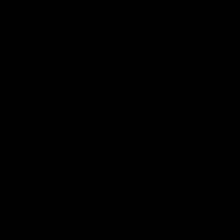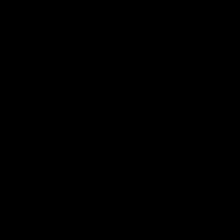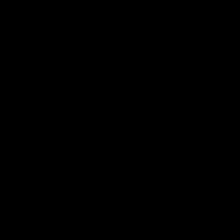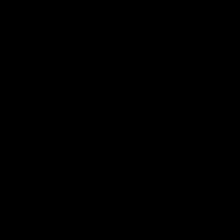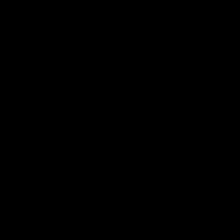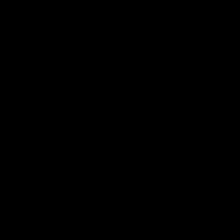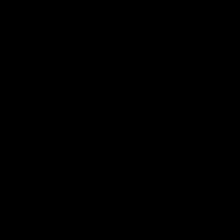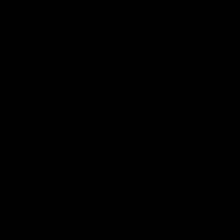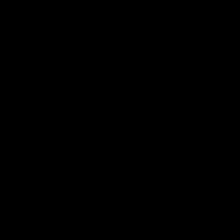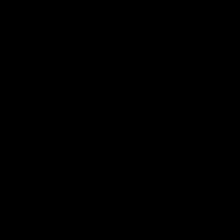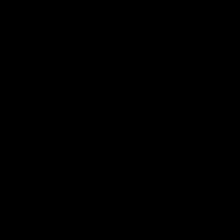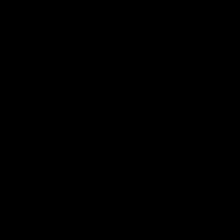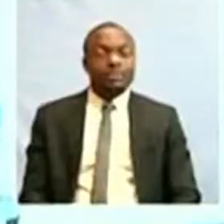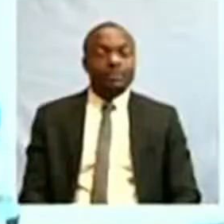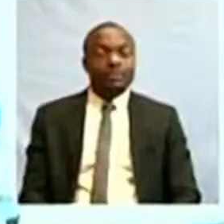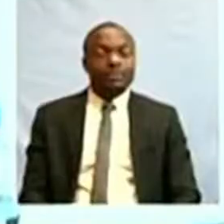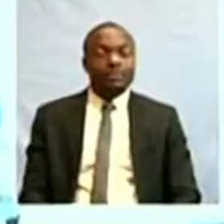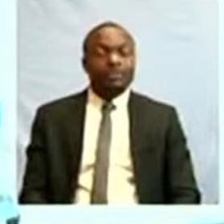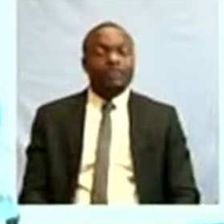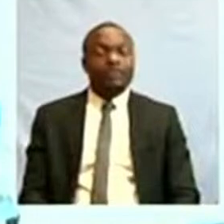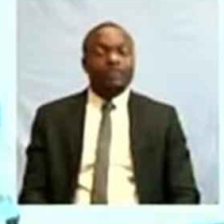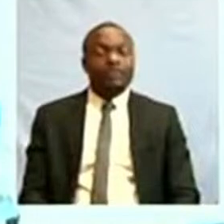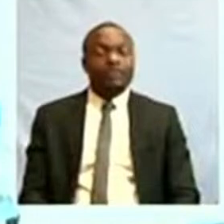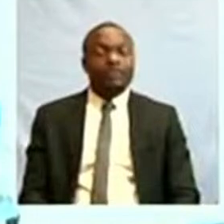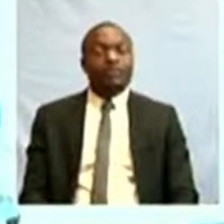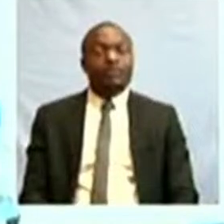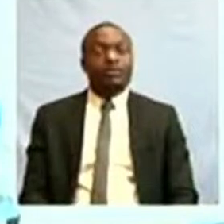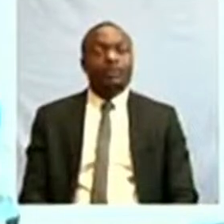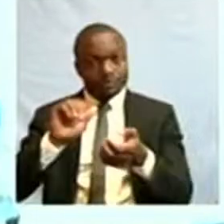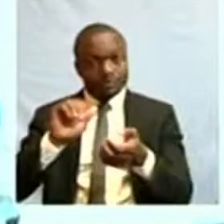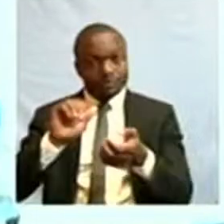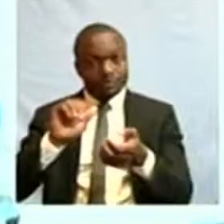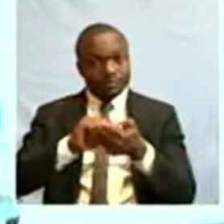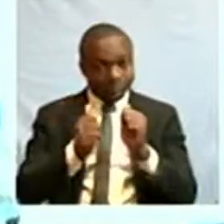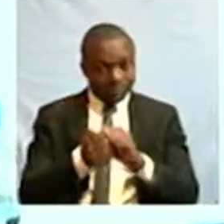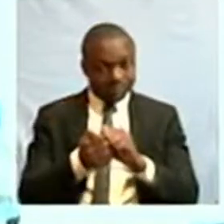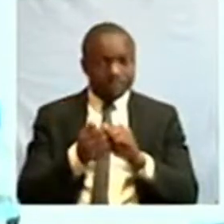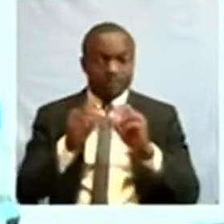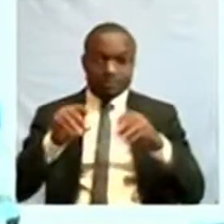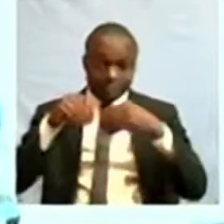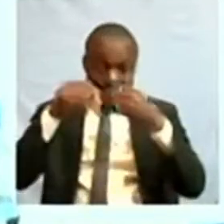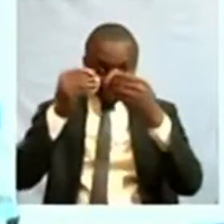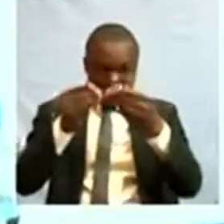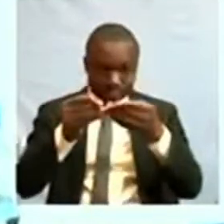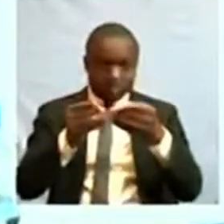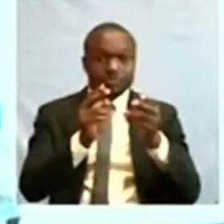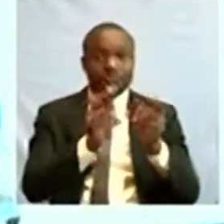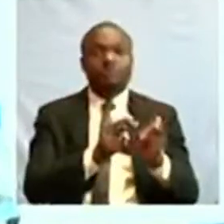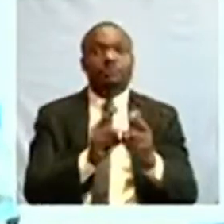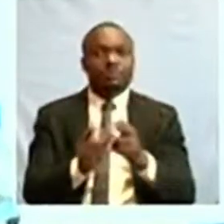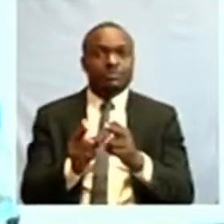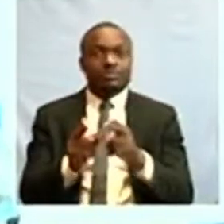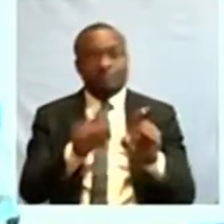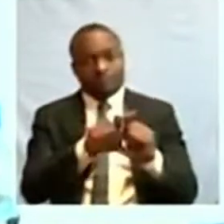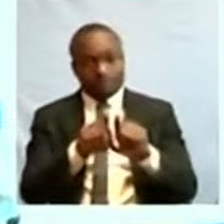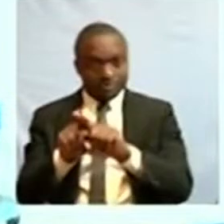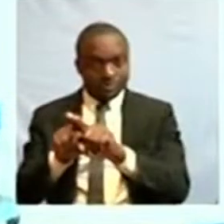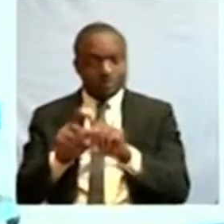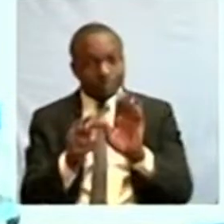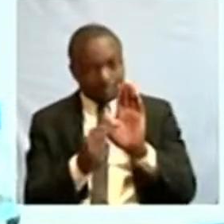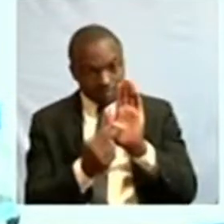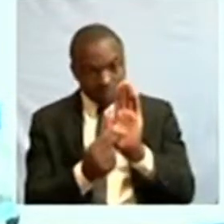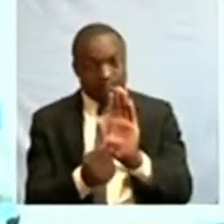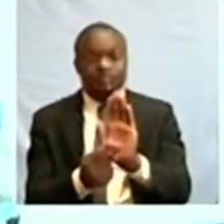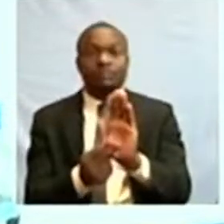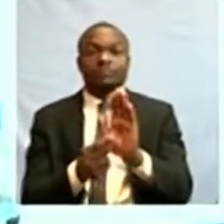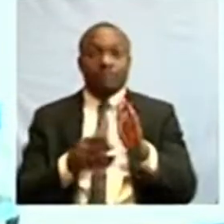one, I will and then providing the response and also indicating the corrective